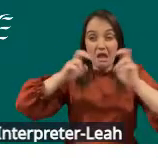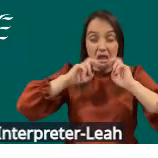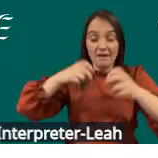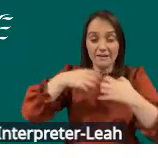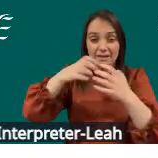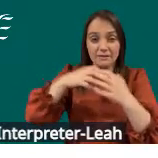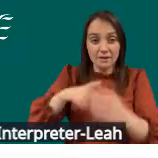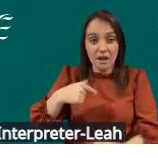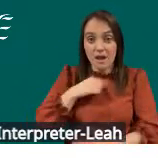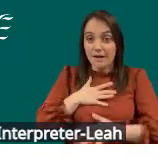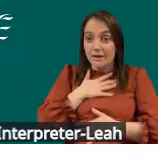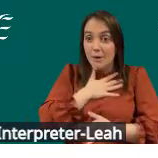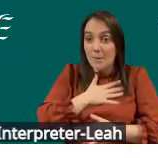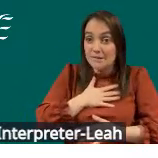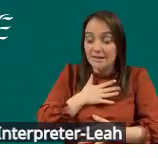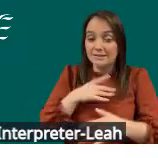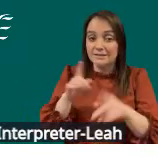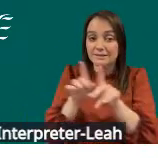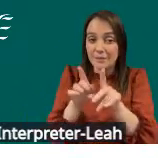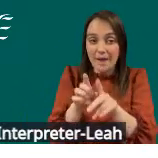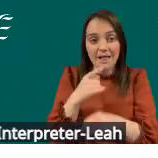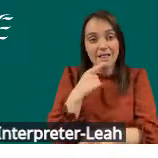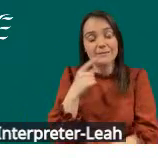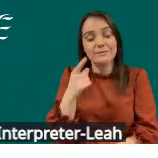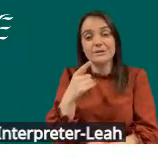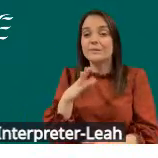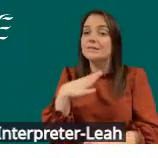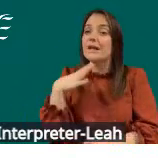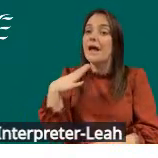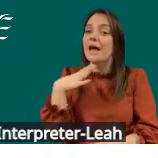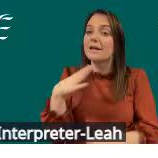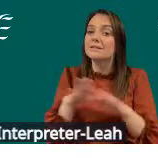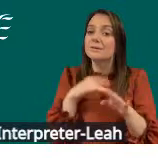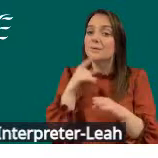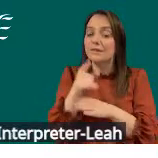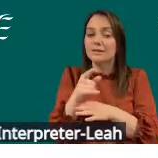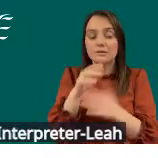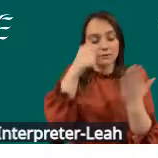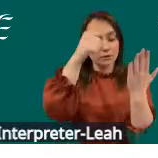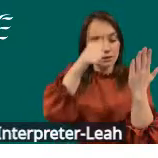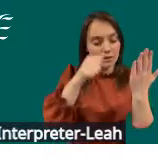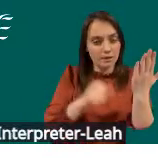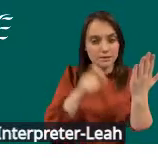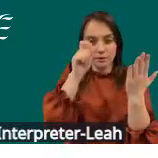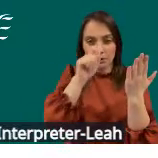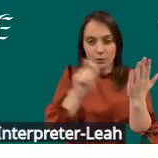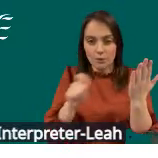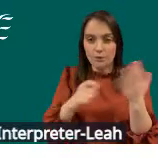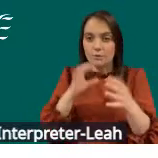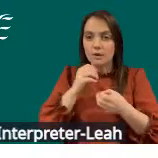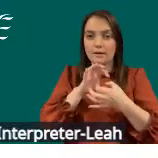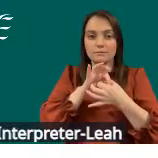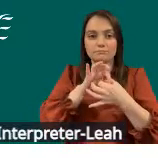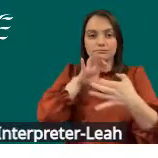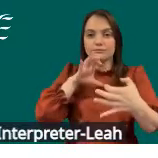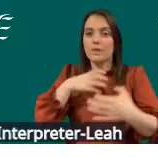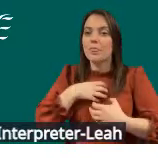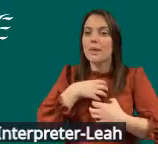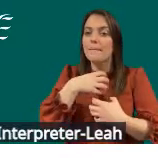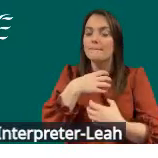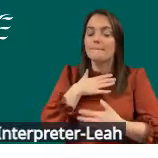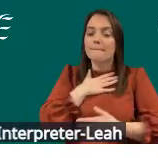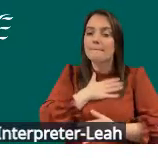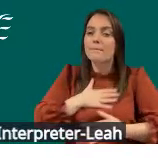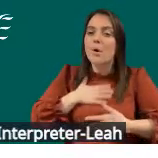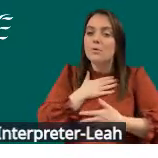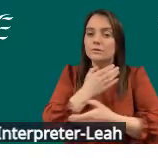nearly get upset. But what I think is very useful about it, that if you go through it, it kind of takes the emotion out of the consultation, and you kind